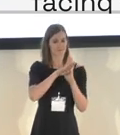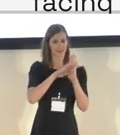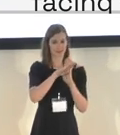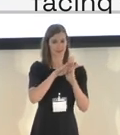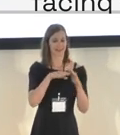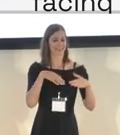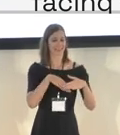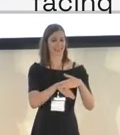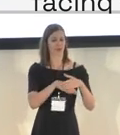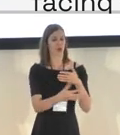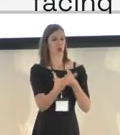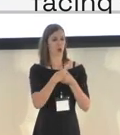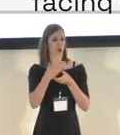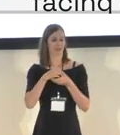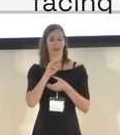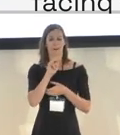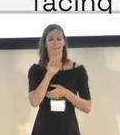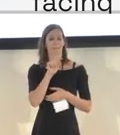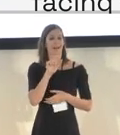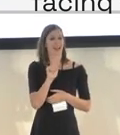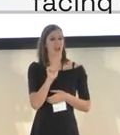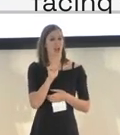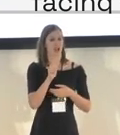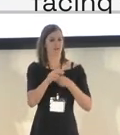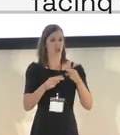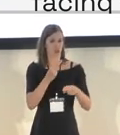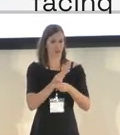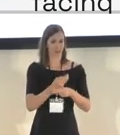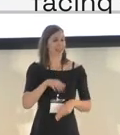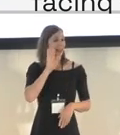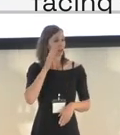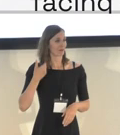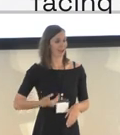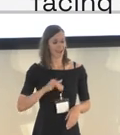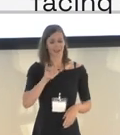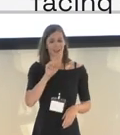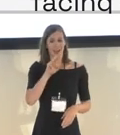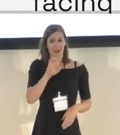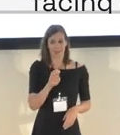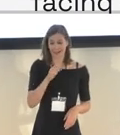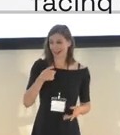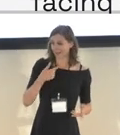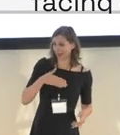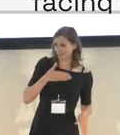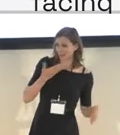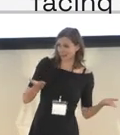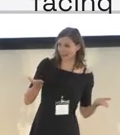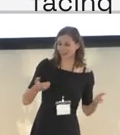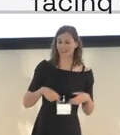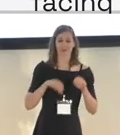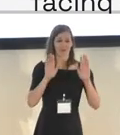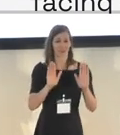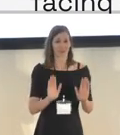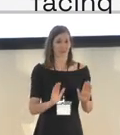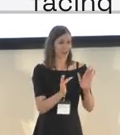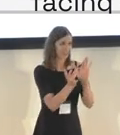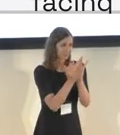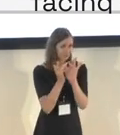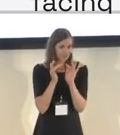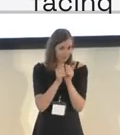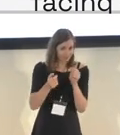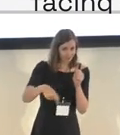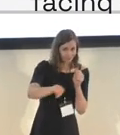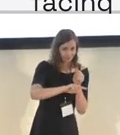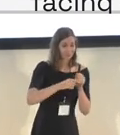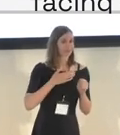been fantastic to kind of connect with people in this space. My background actually was as a youth worker for a charity that